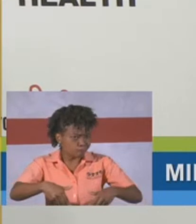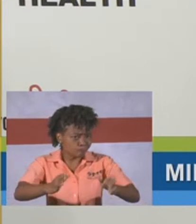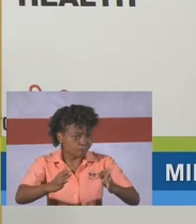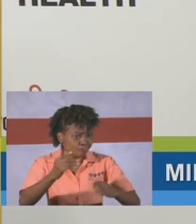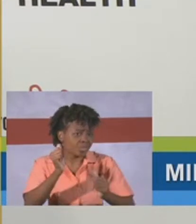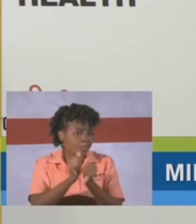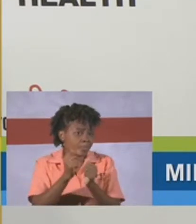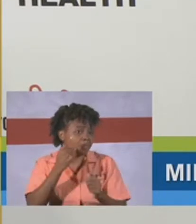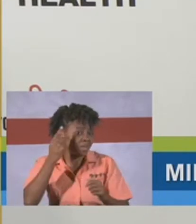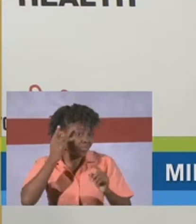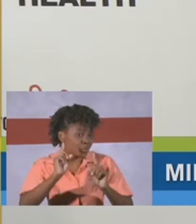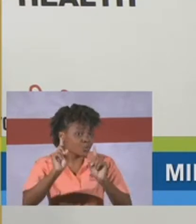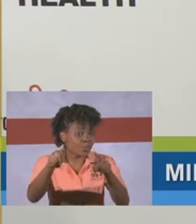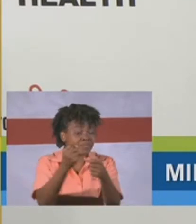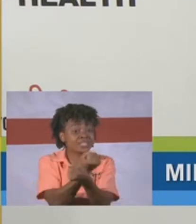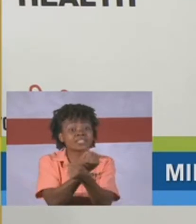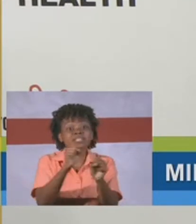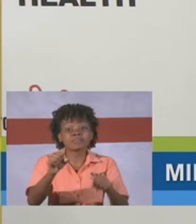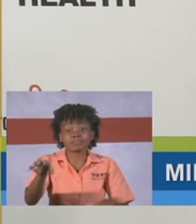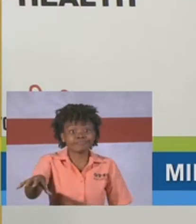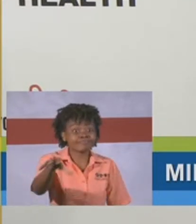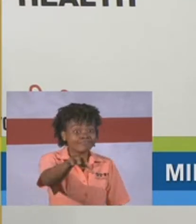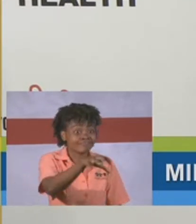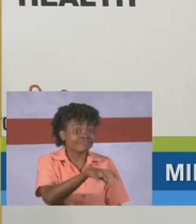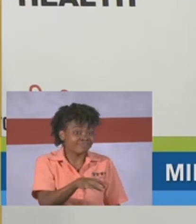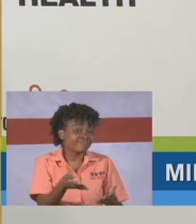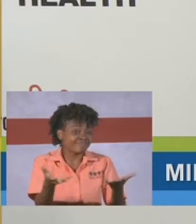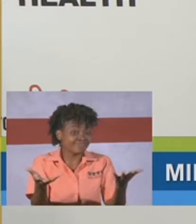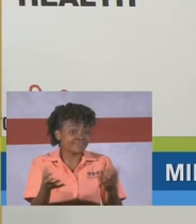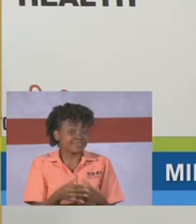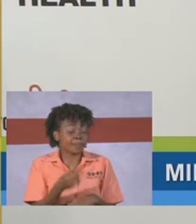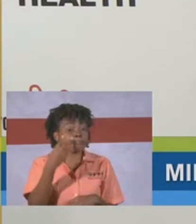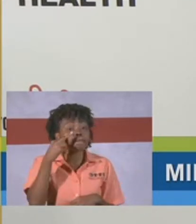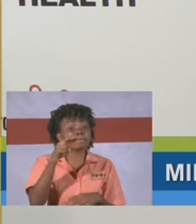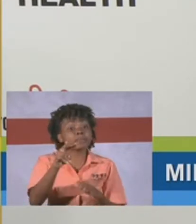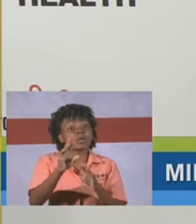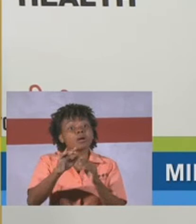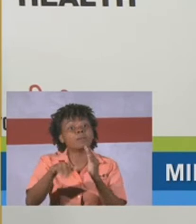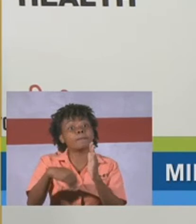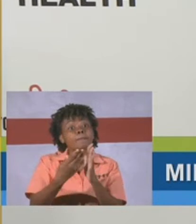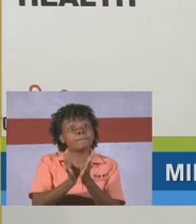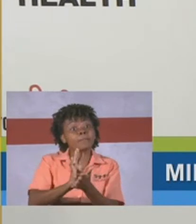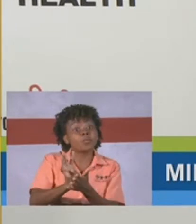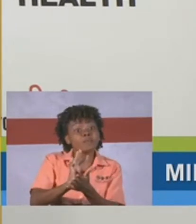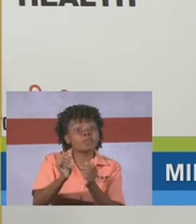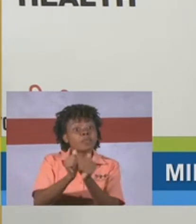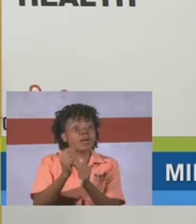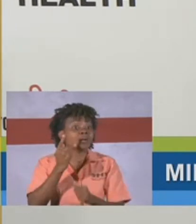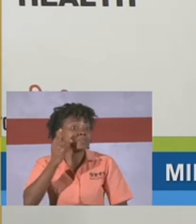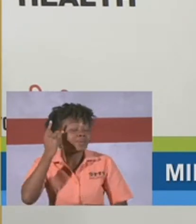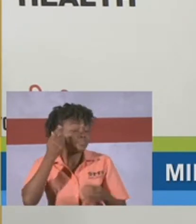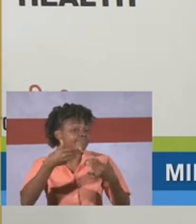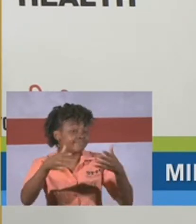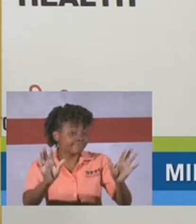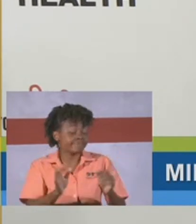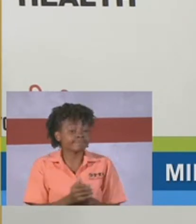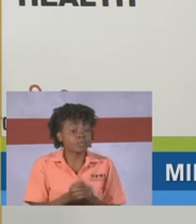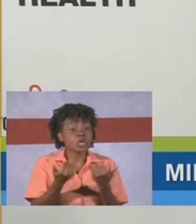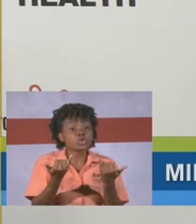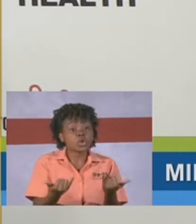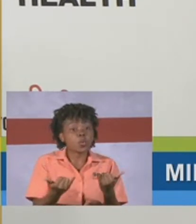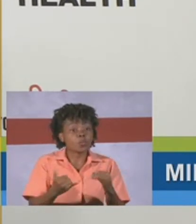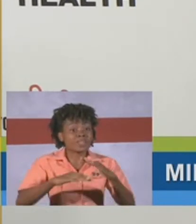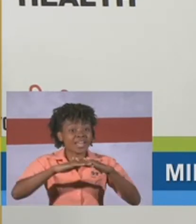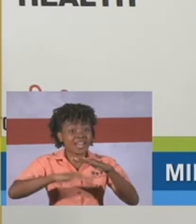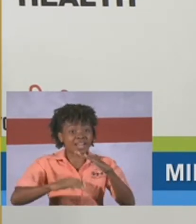review, and just to reiterate, the application of the law for safe zones is a responsibility